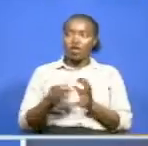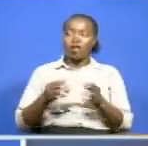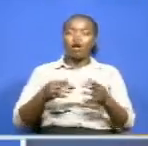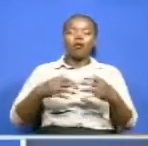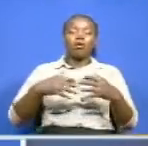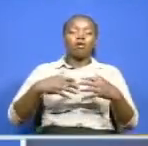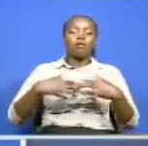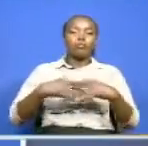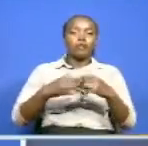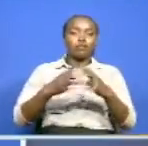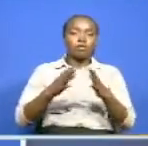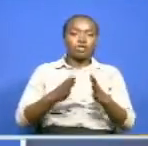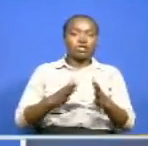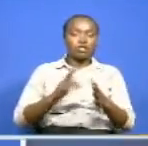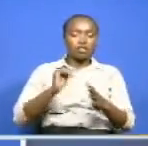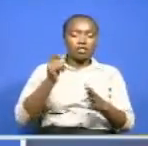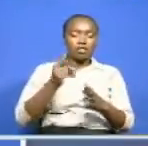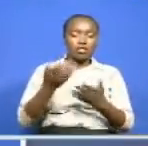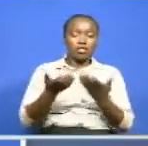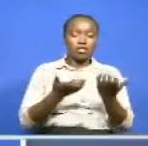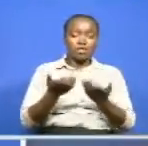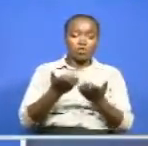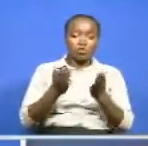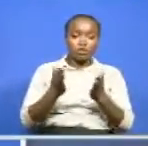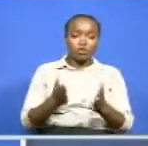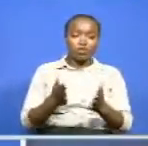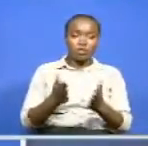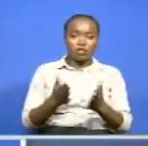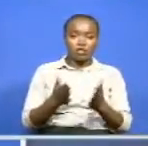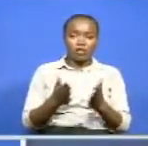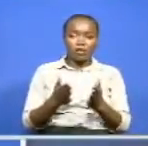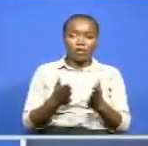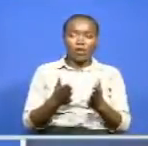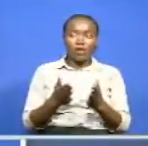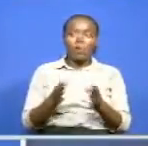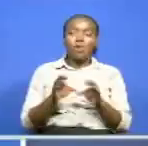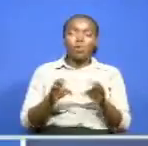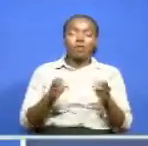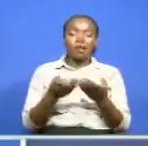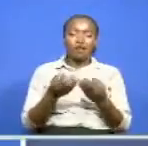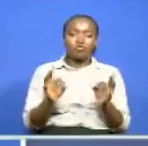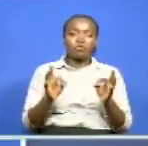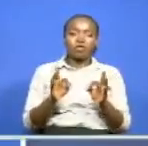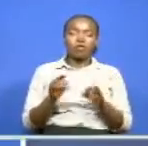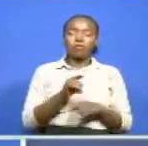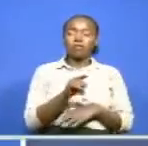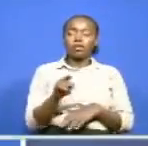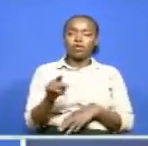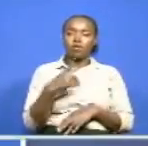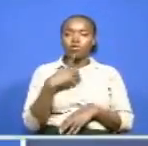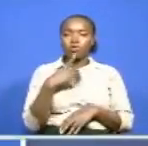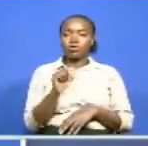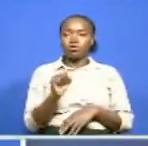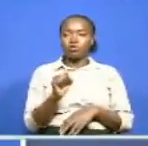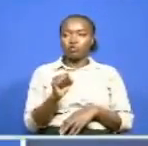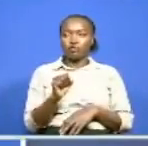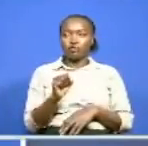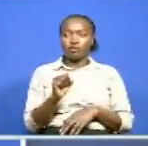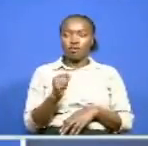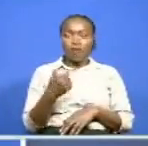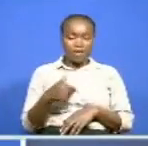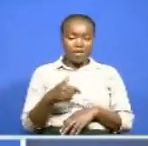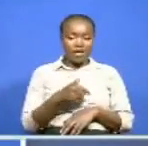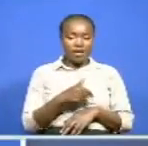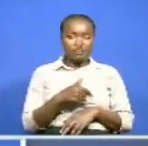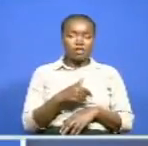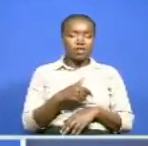know, entrepreneurs really need to know that these markets are open for them. So it is now for us and